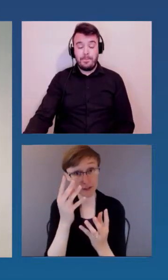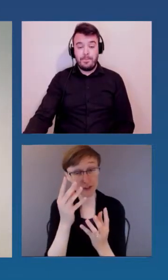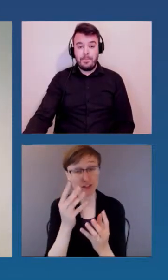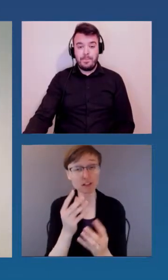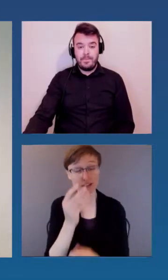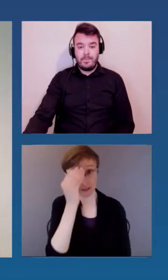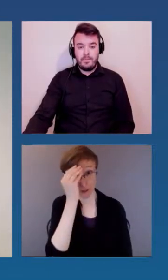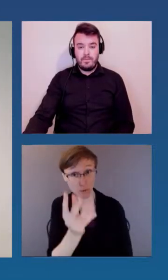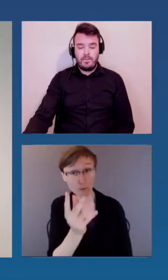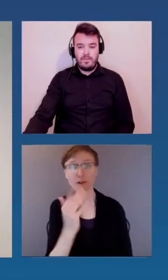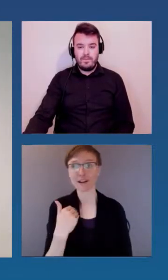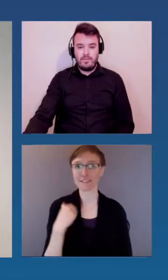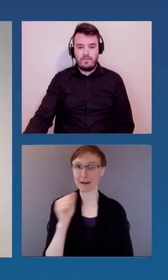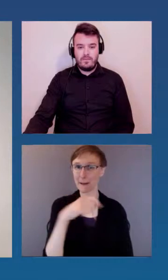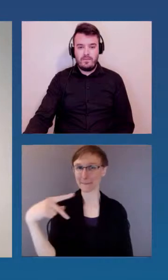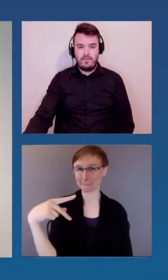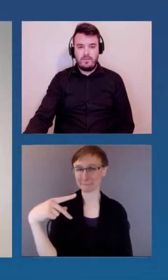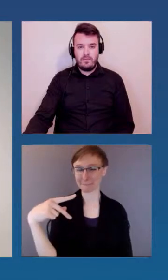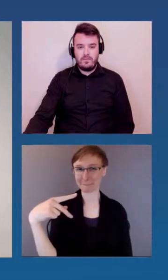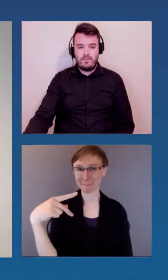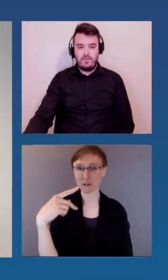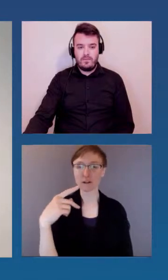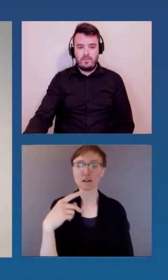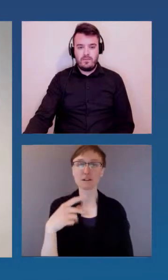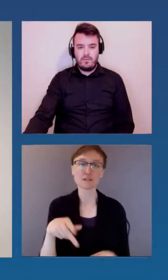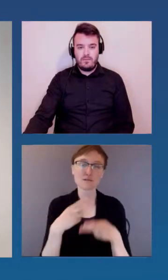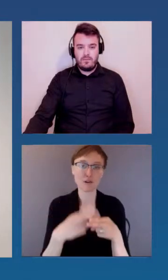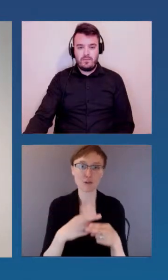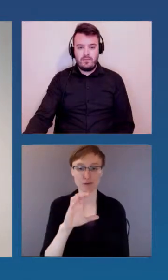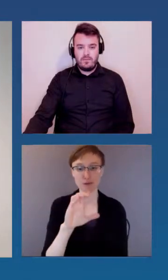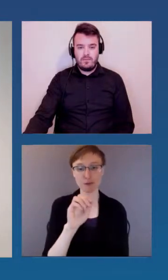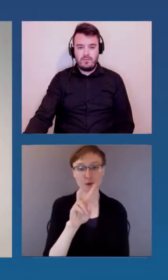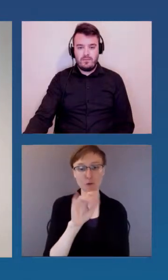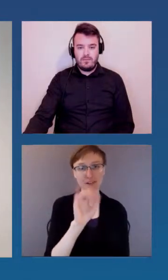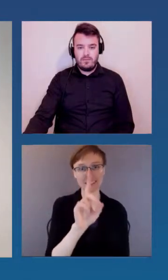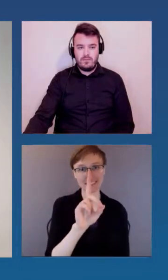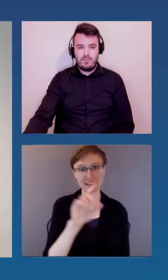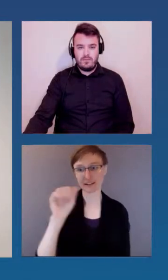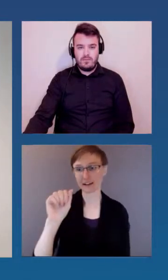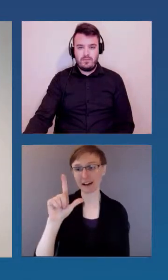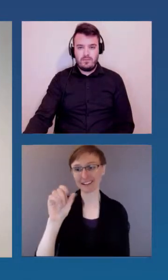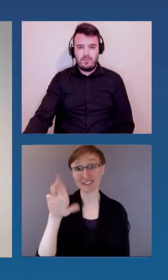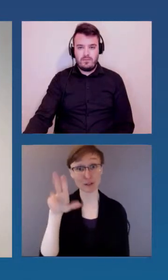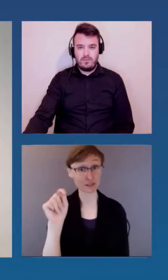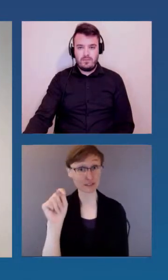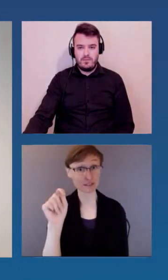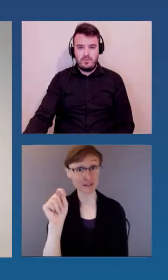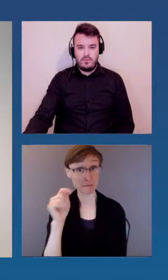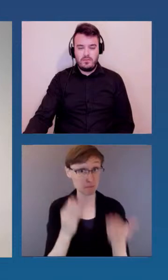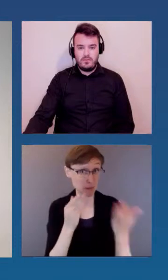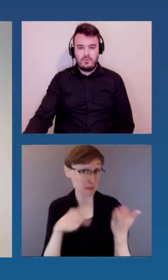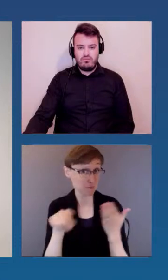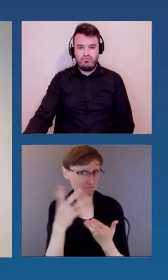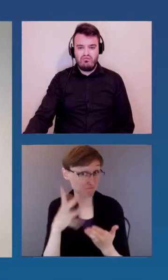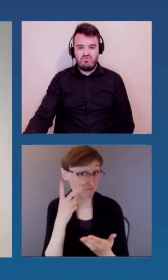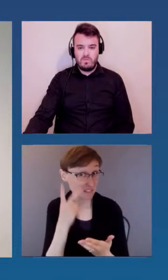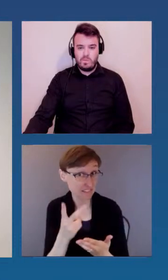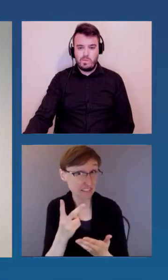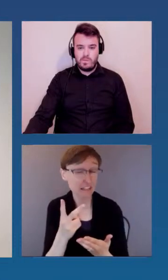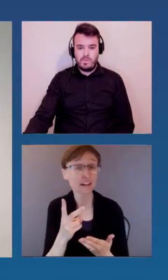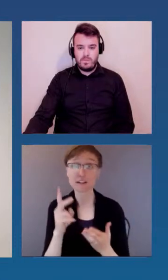to the school, we have other resources about mental health, sexual health, nutrition, and accessing health services. So visit